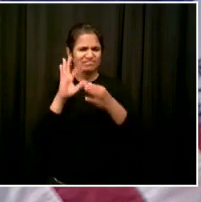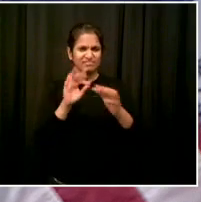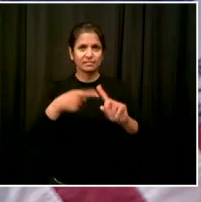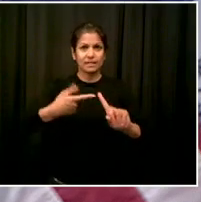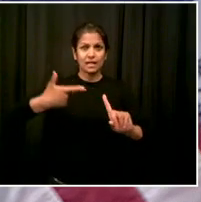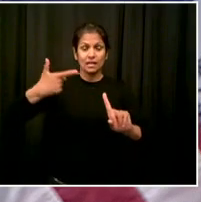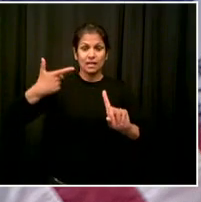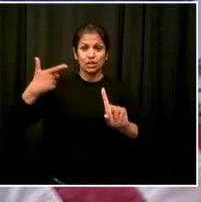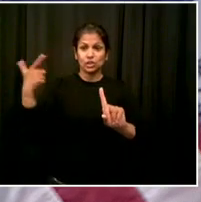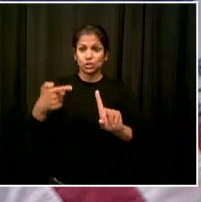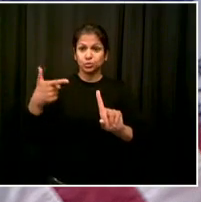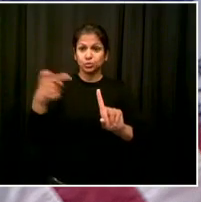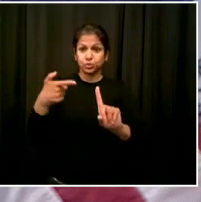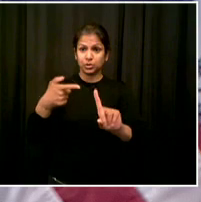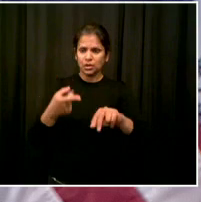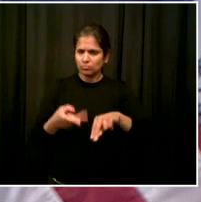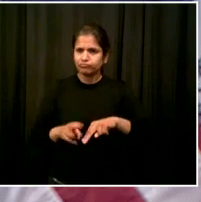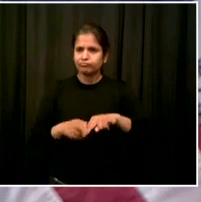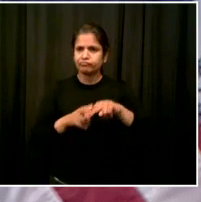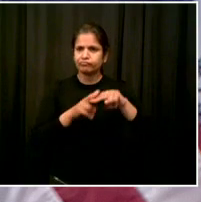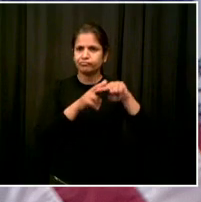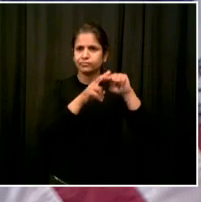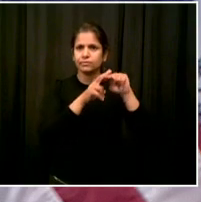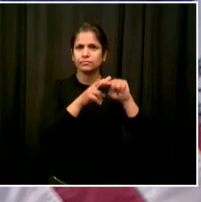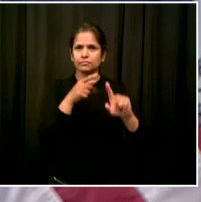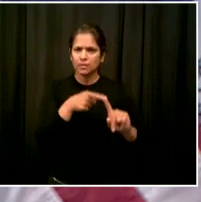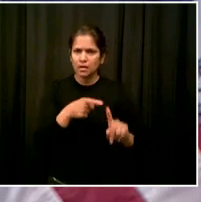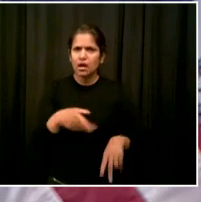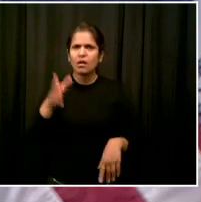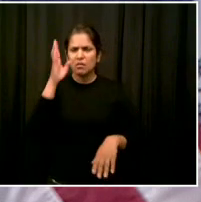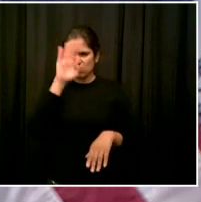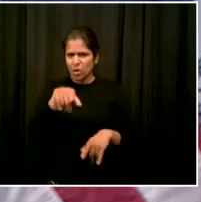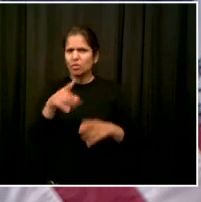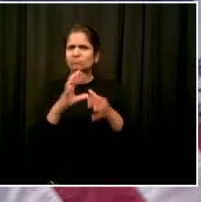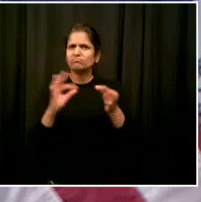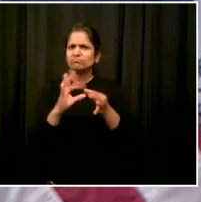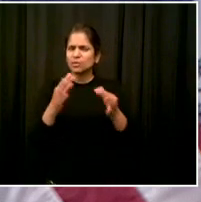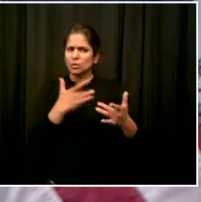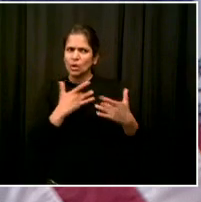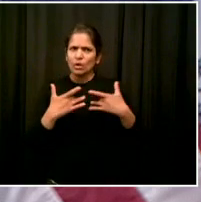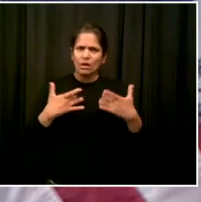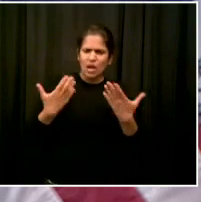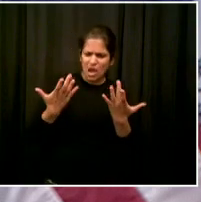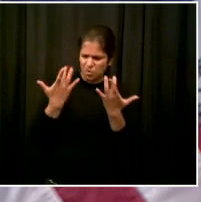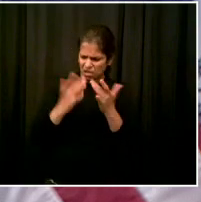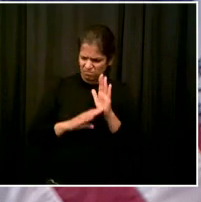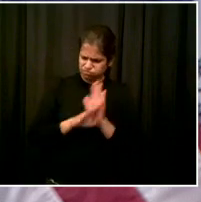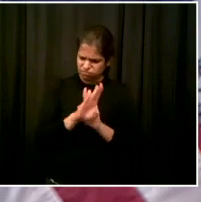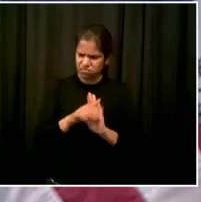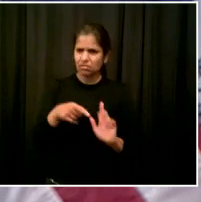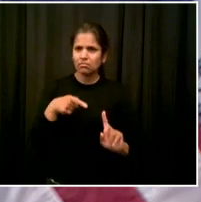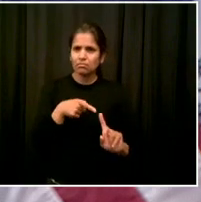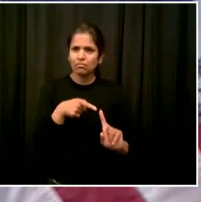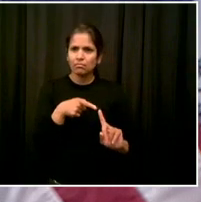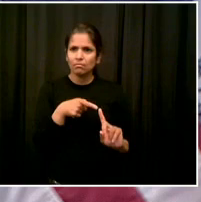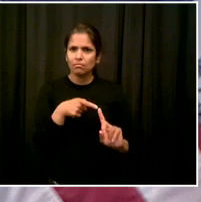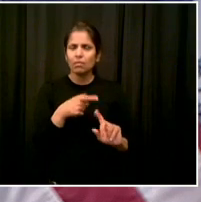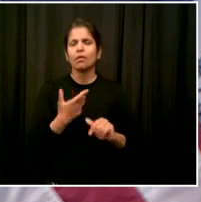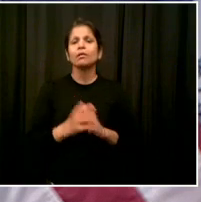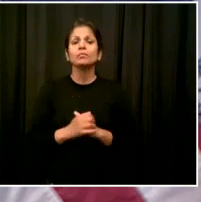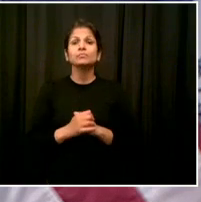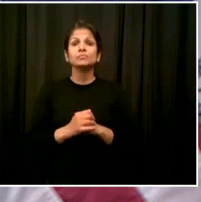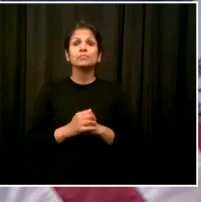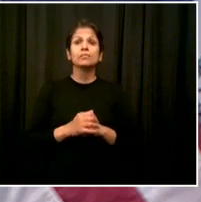about the spike in these numbers. So what is the effectiveness of the Cure Violence and